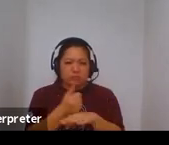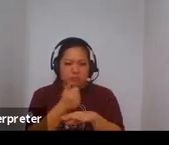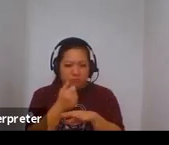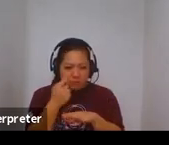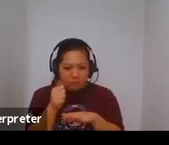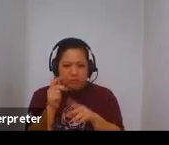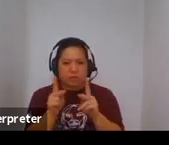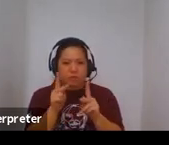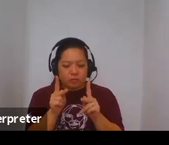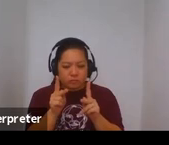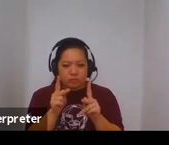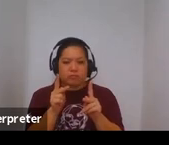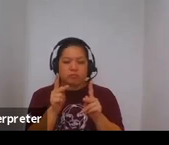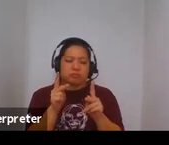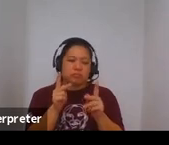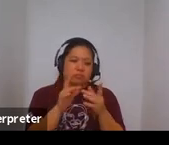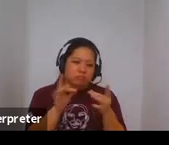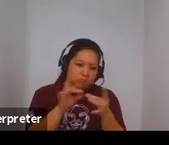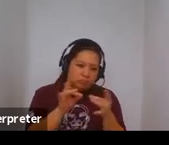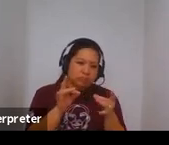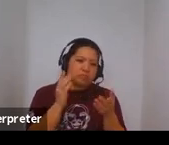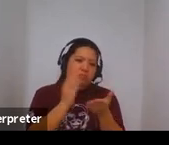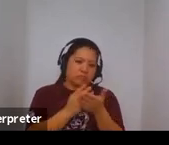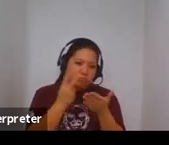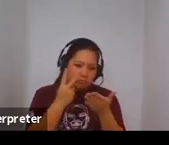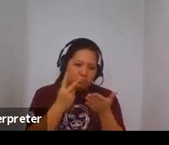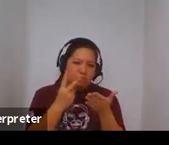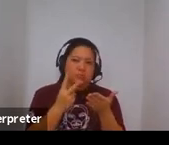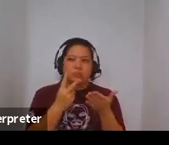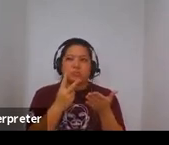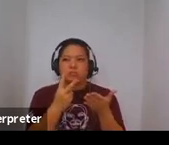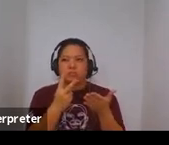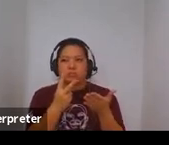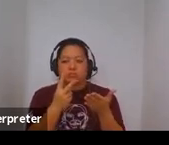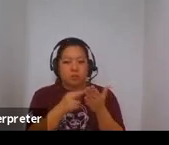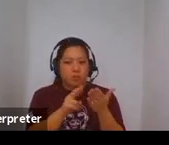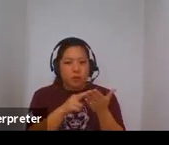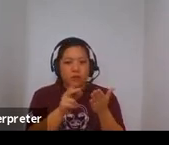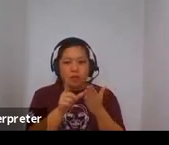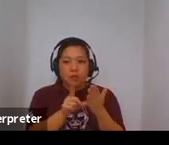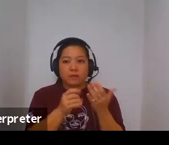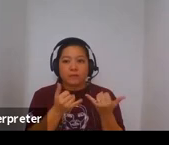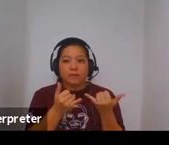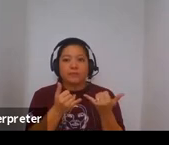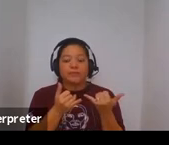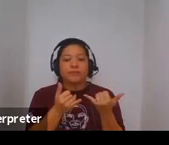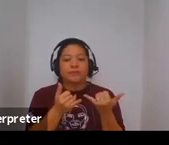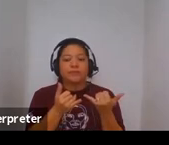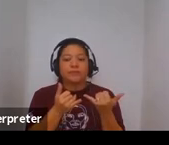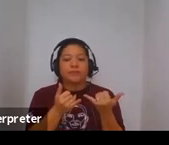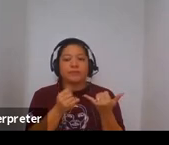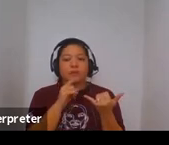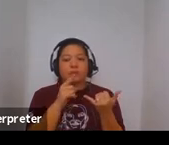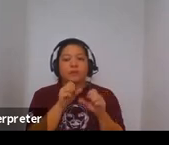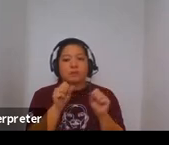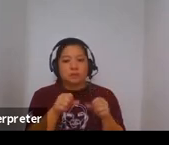then the hotline stopped seeing, once it became, there were mandatory reporting laws, once the legal system was set up in